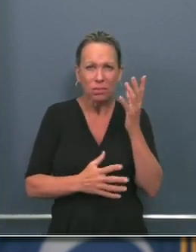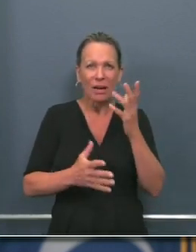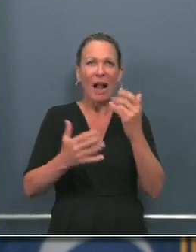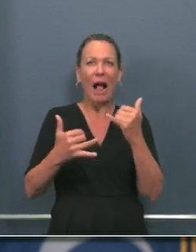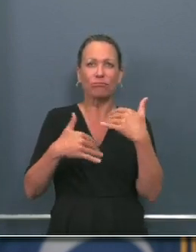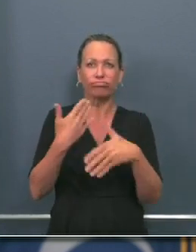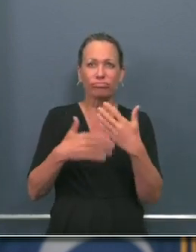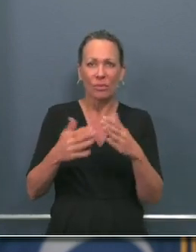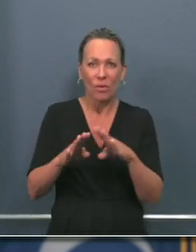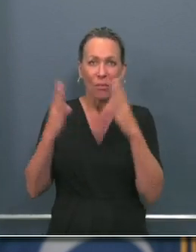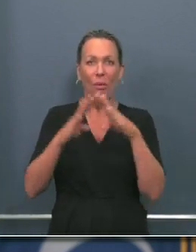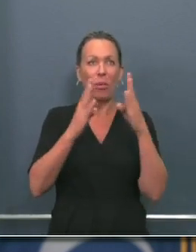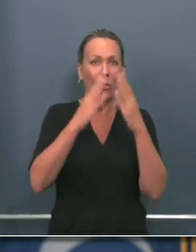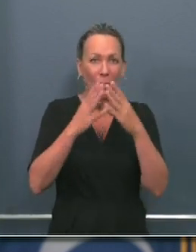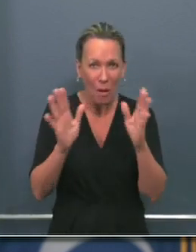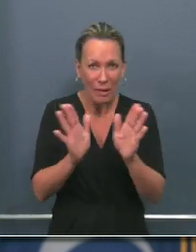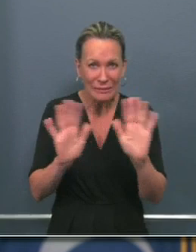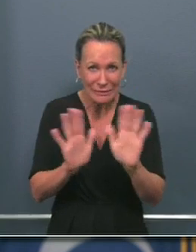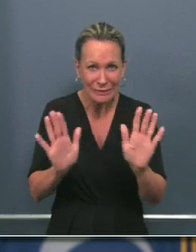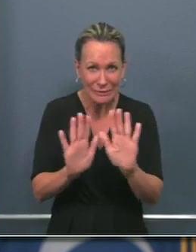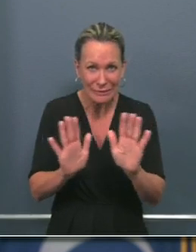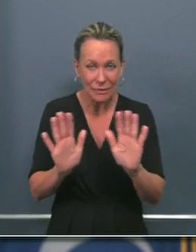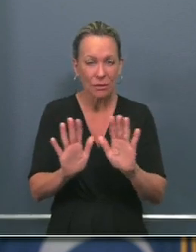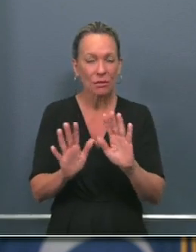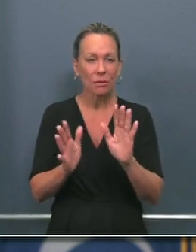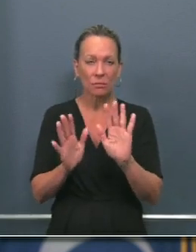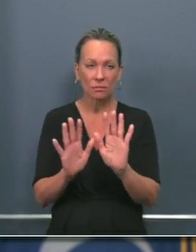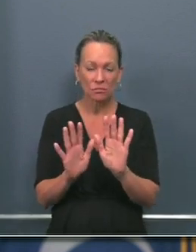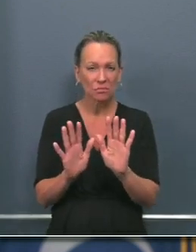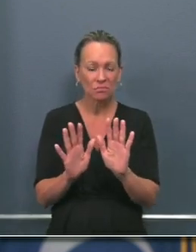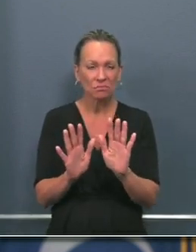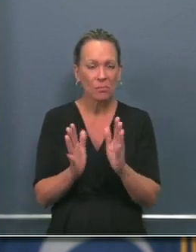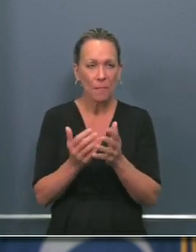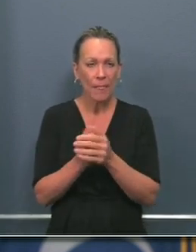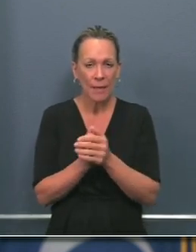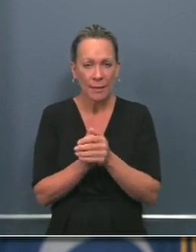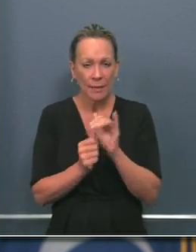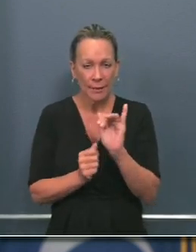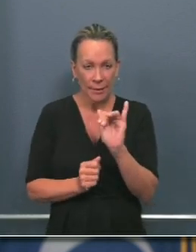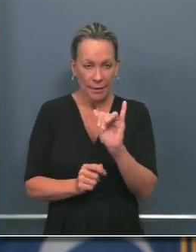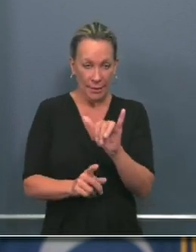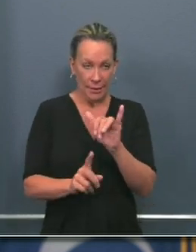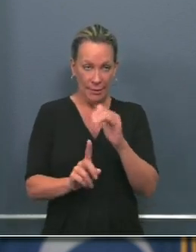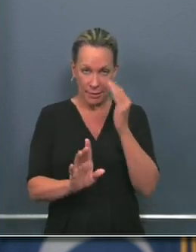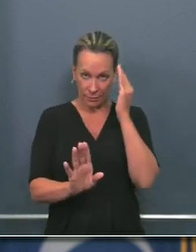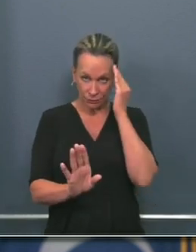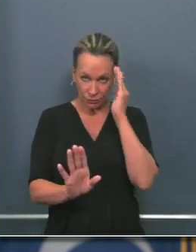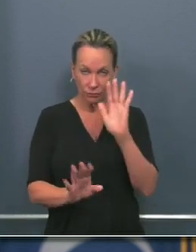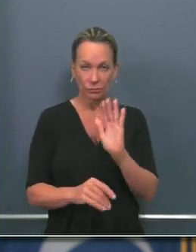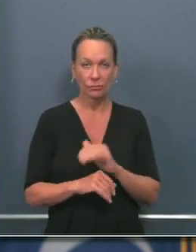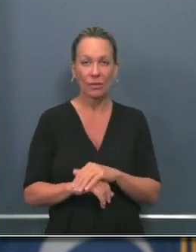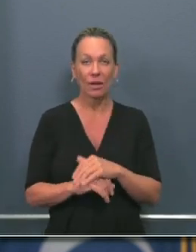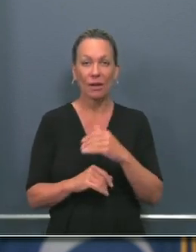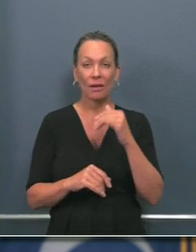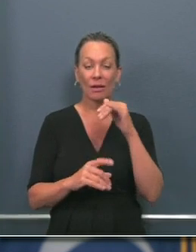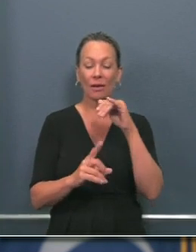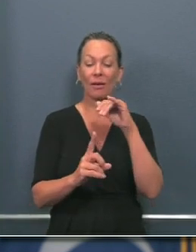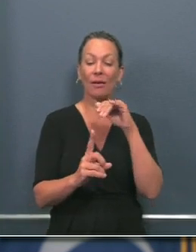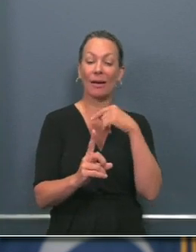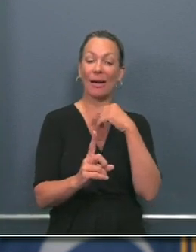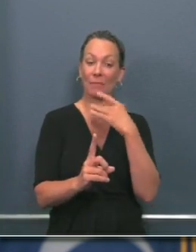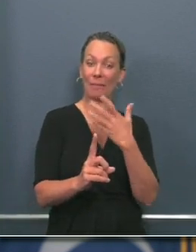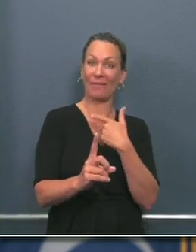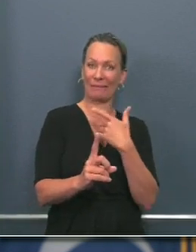at a statewide level, we now are affording this opportunity, again, with a deep realization